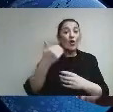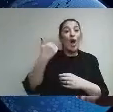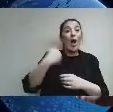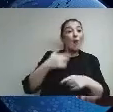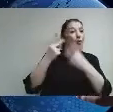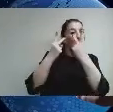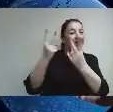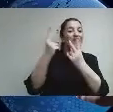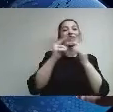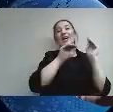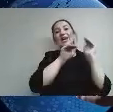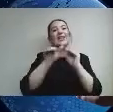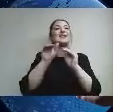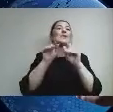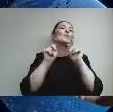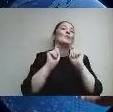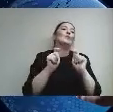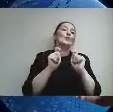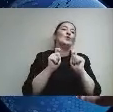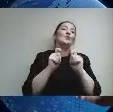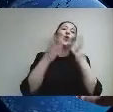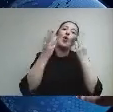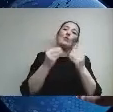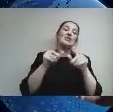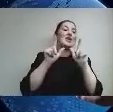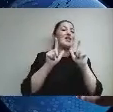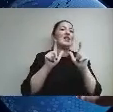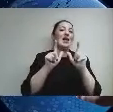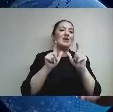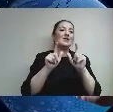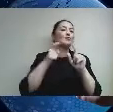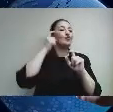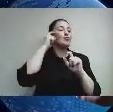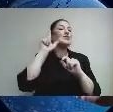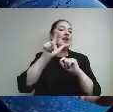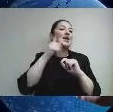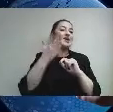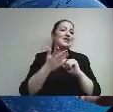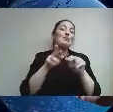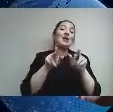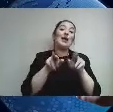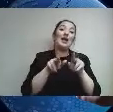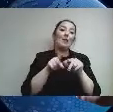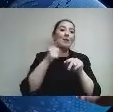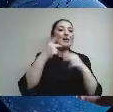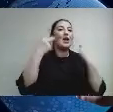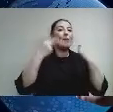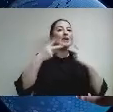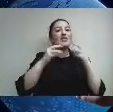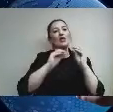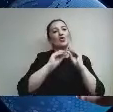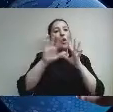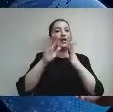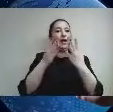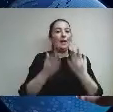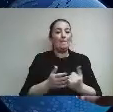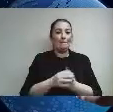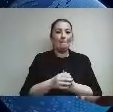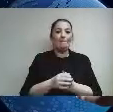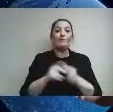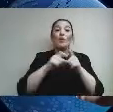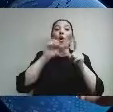or revised on the public side. Ms. Gonja, let me ask the last question to you.